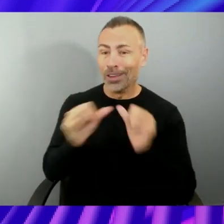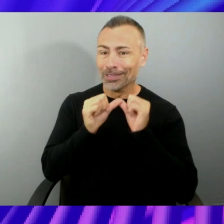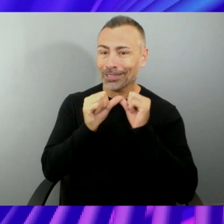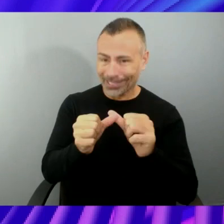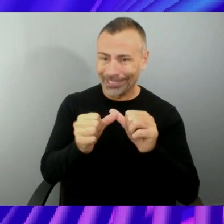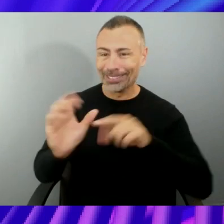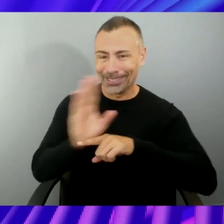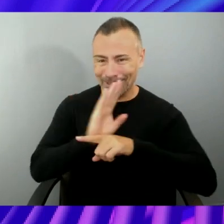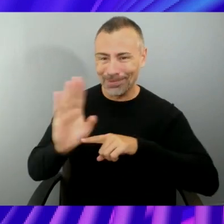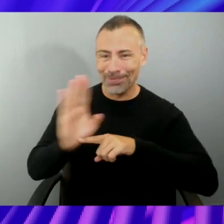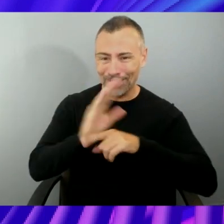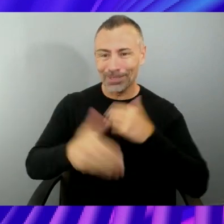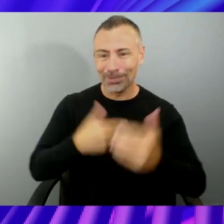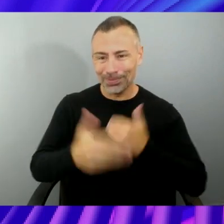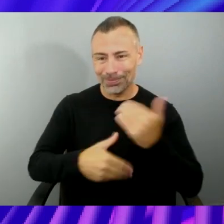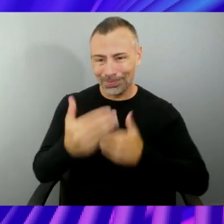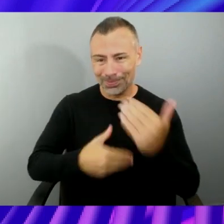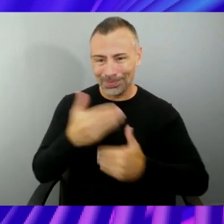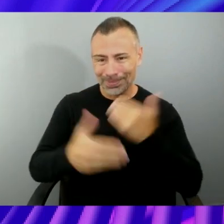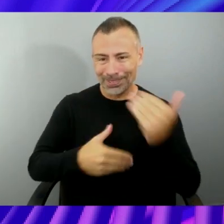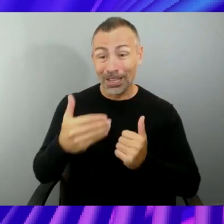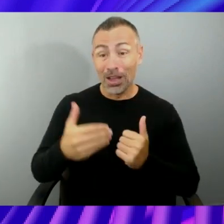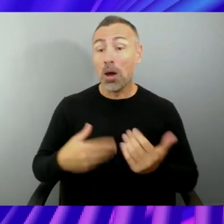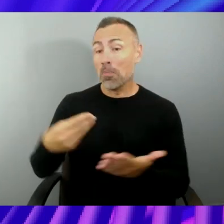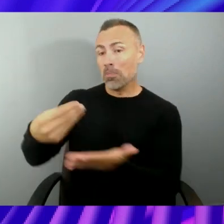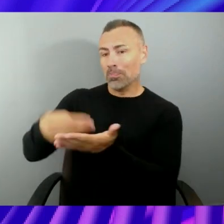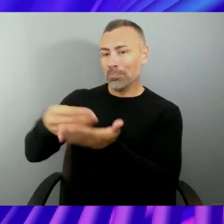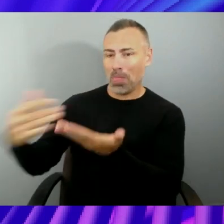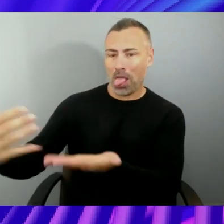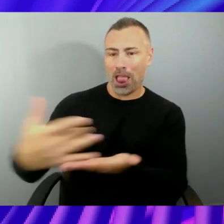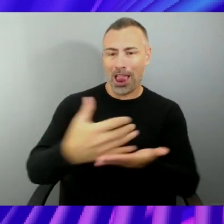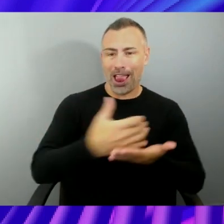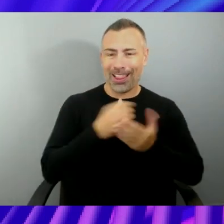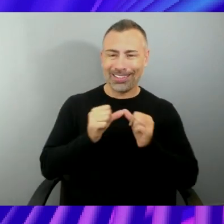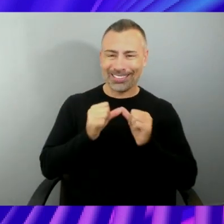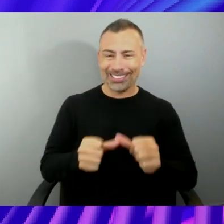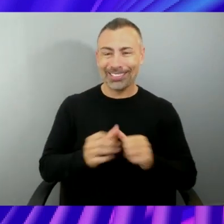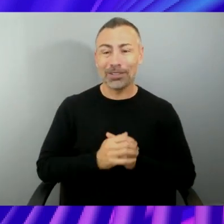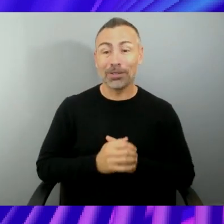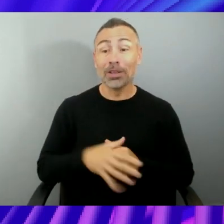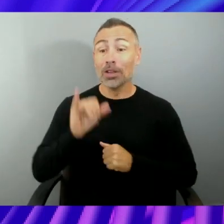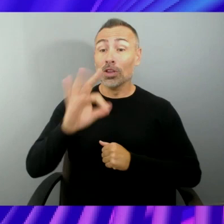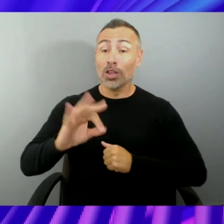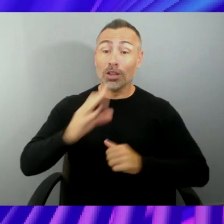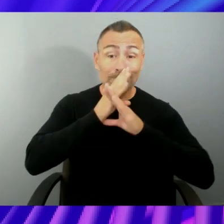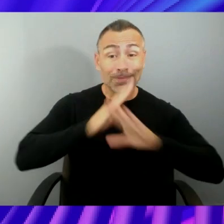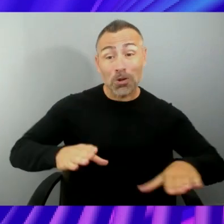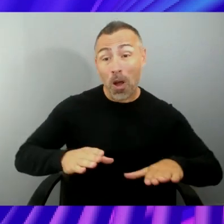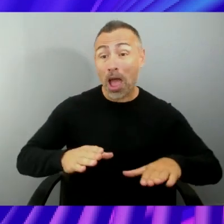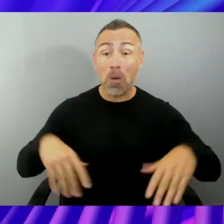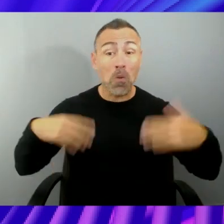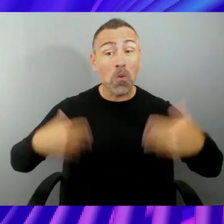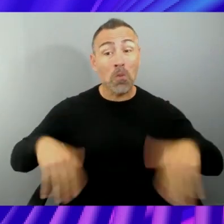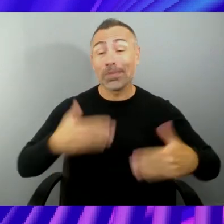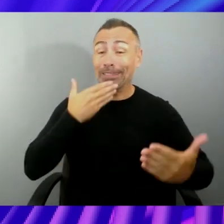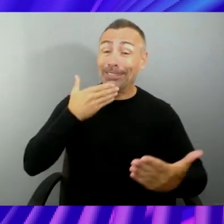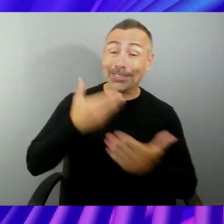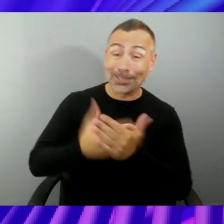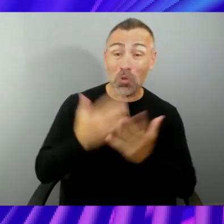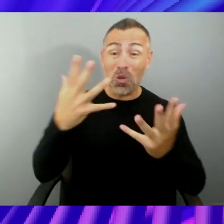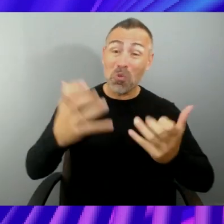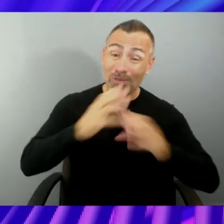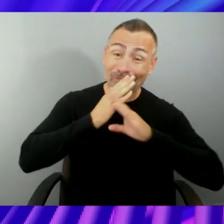keep everybody making money. No news is good news, Yeah. That's what we like. But you can't get there unless you have